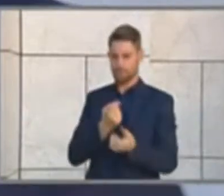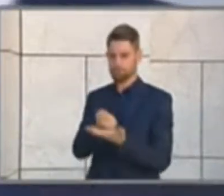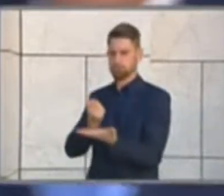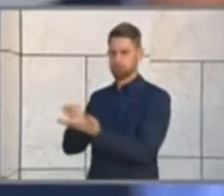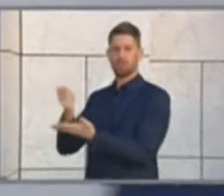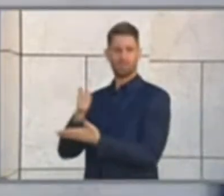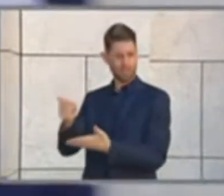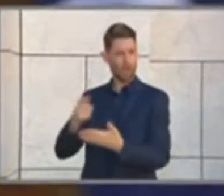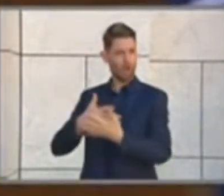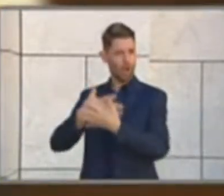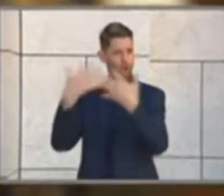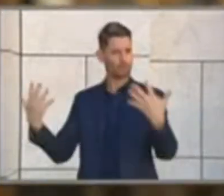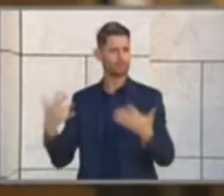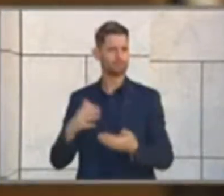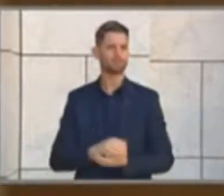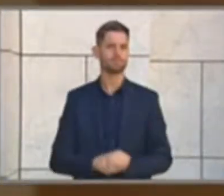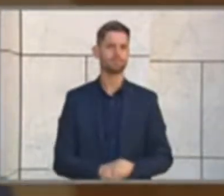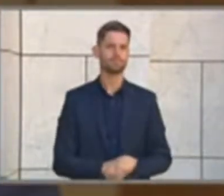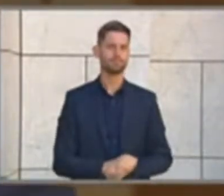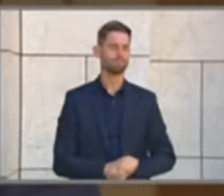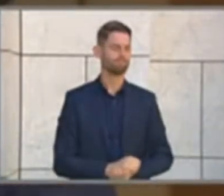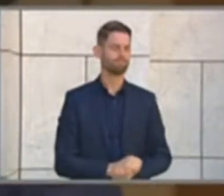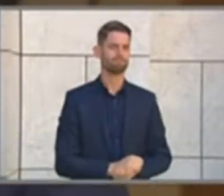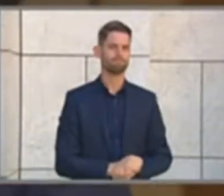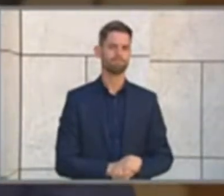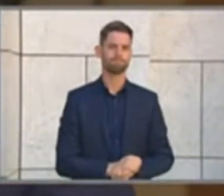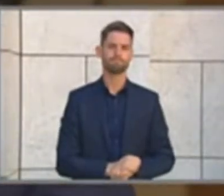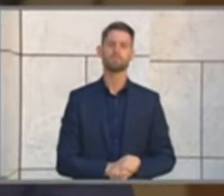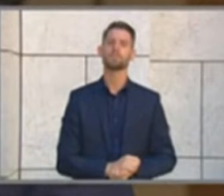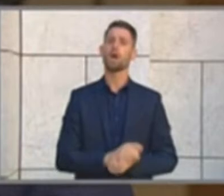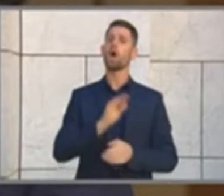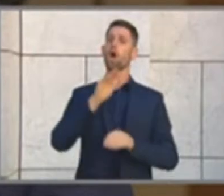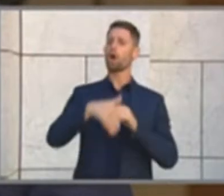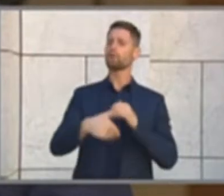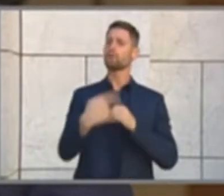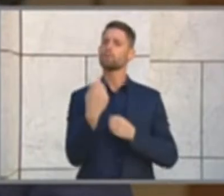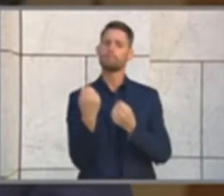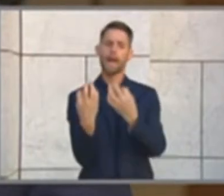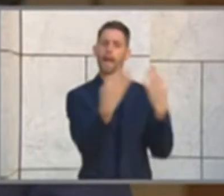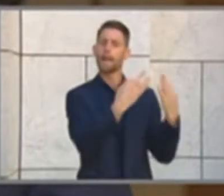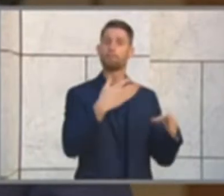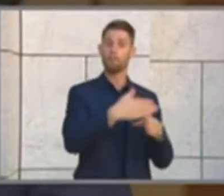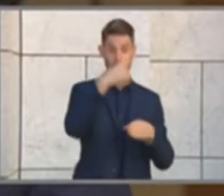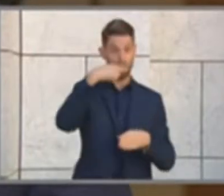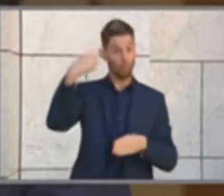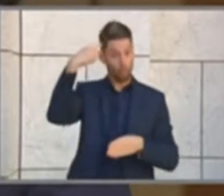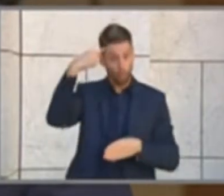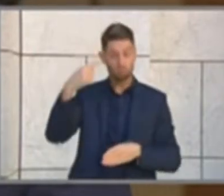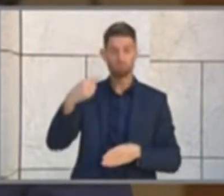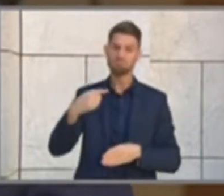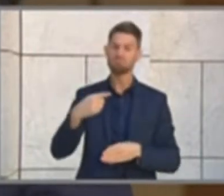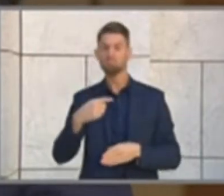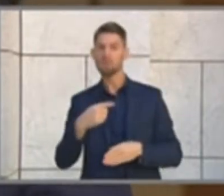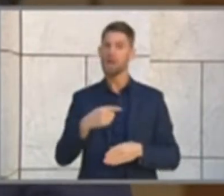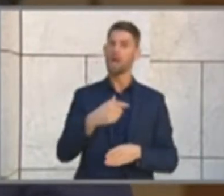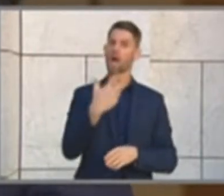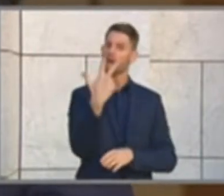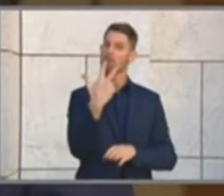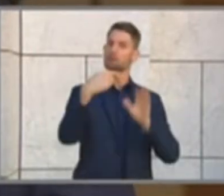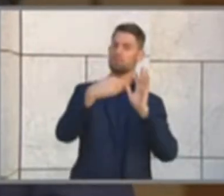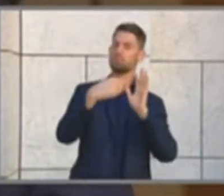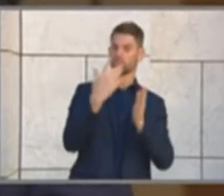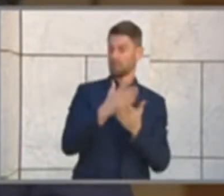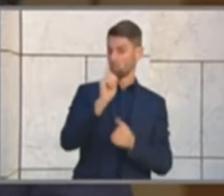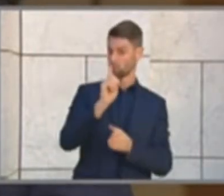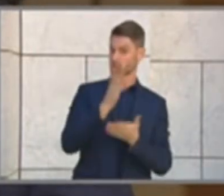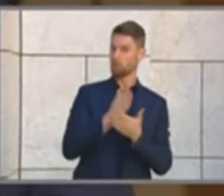Josh. Well, the median market expectation for unemployment today was at 8.2%. So it's